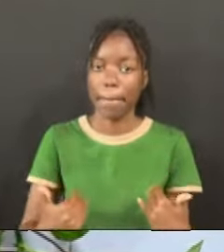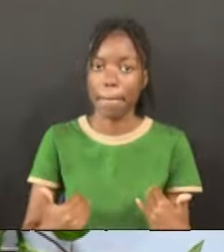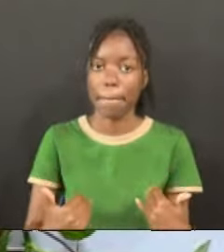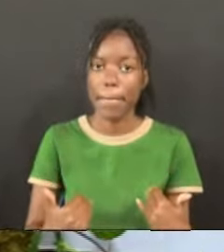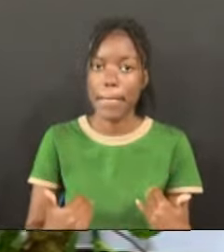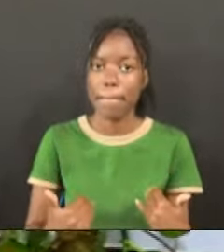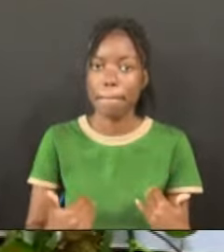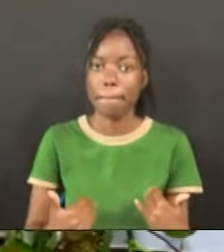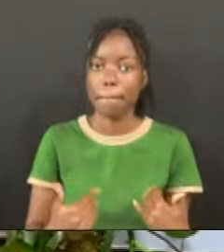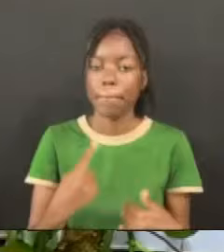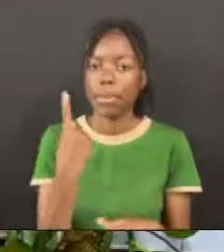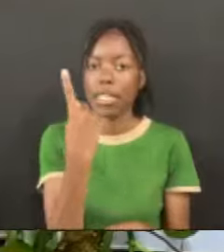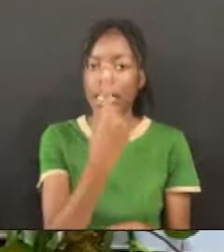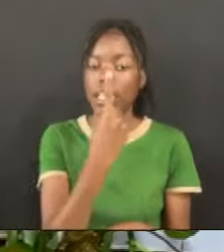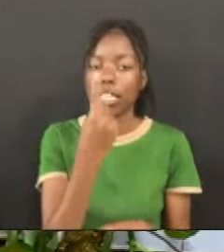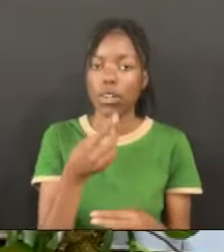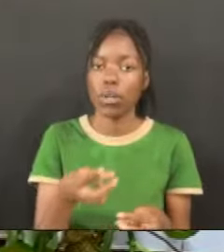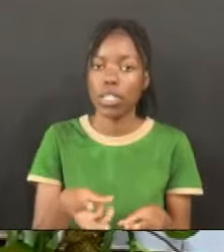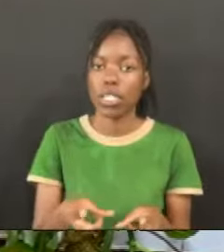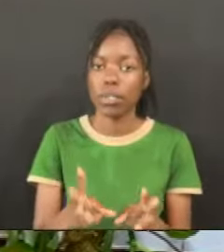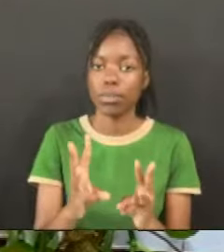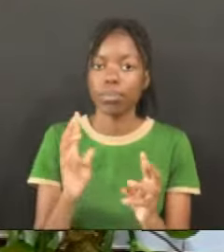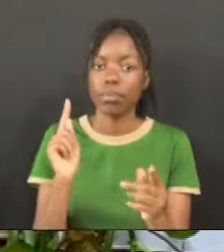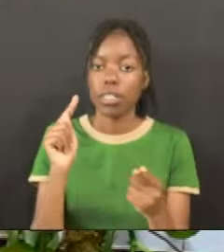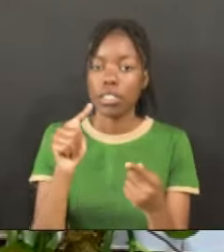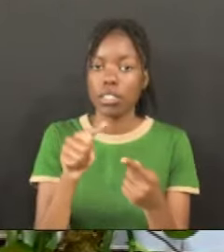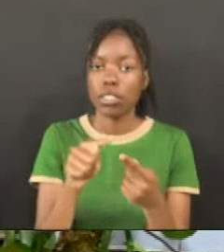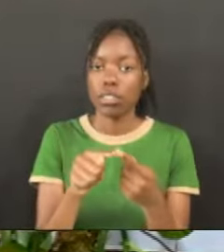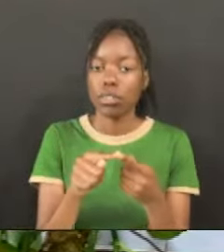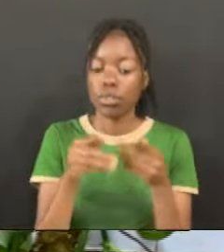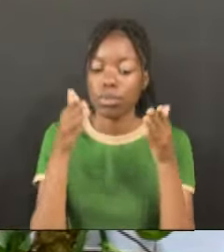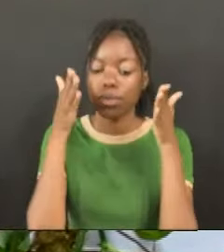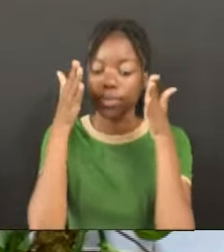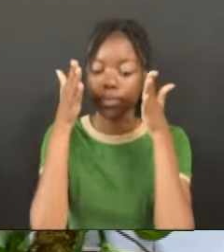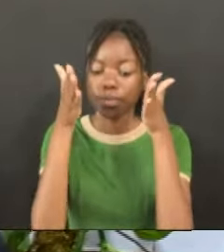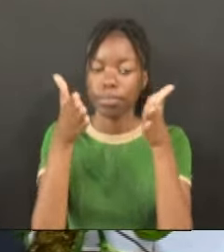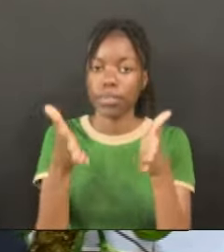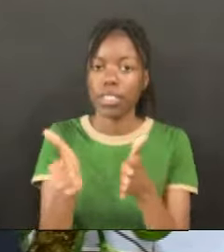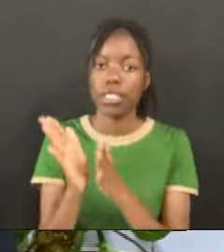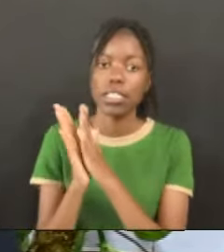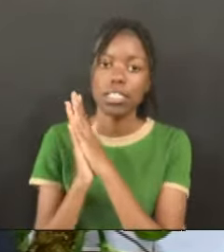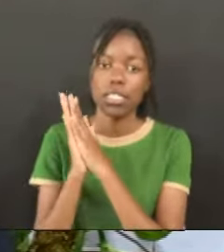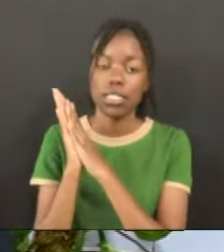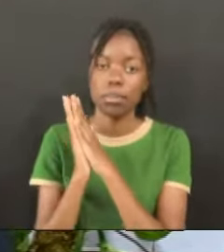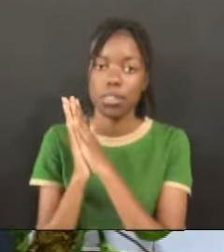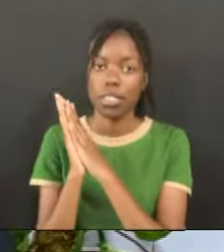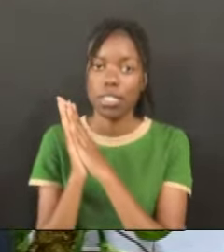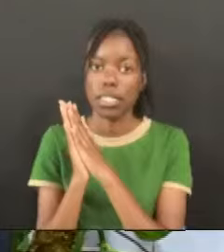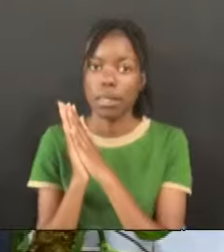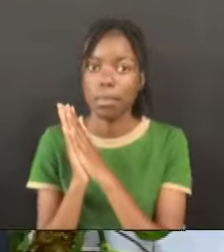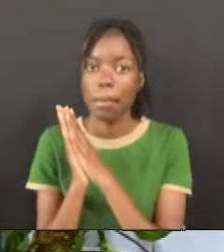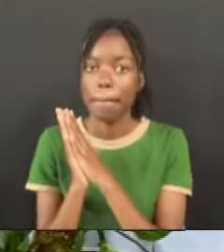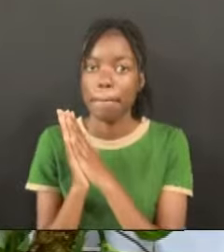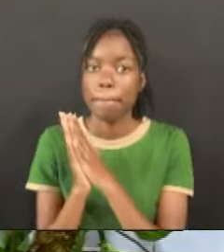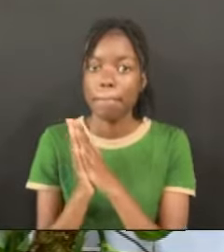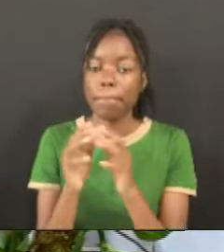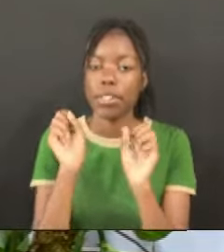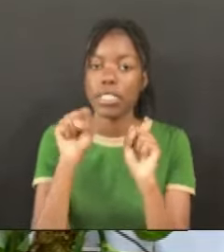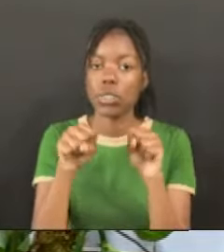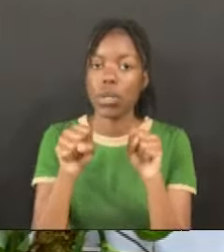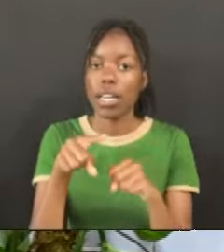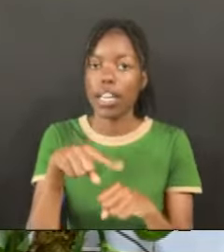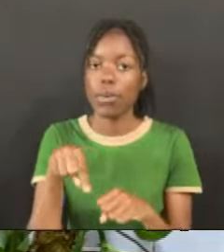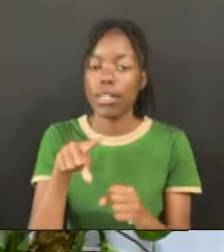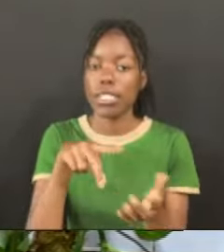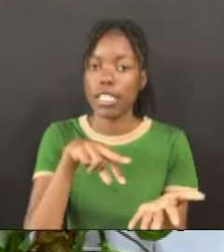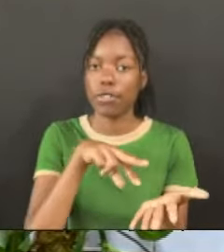And the only way to deepen this experience is to allow ourselves to walk with